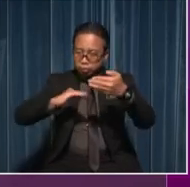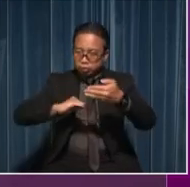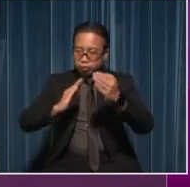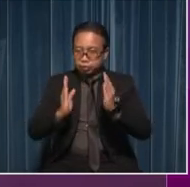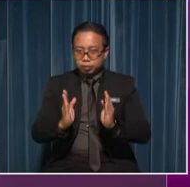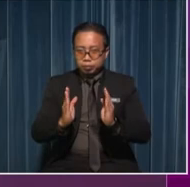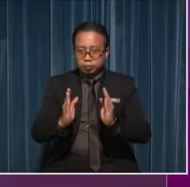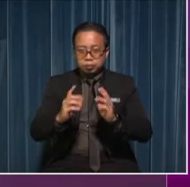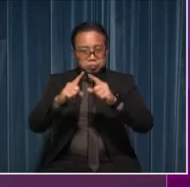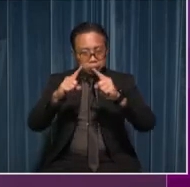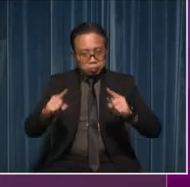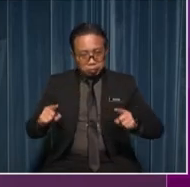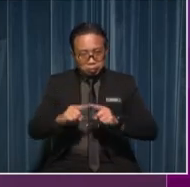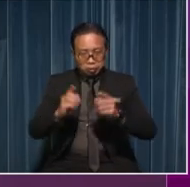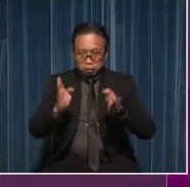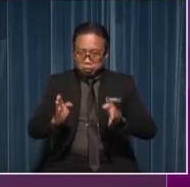triangular prisms.